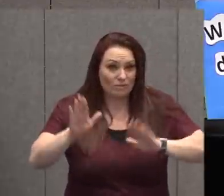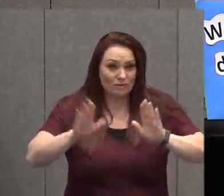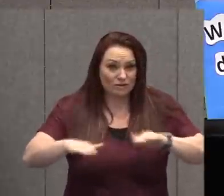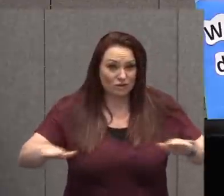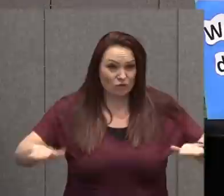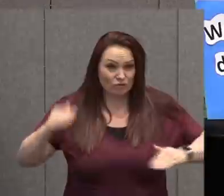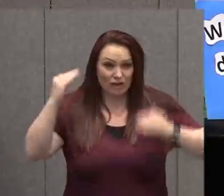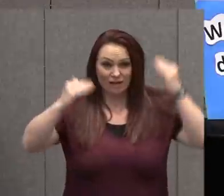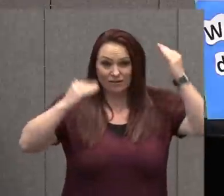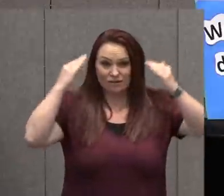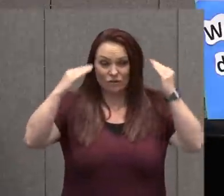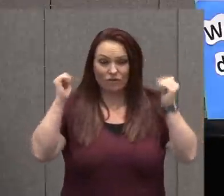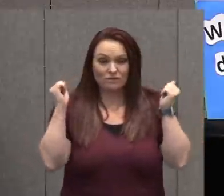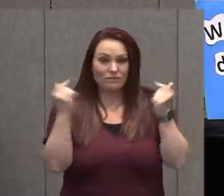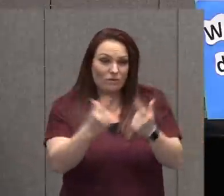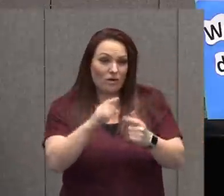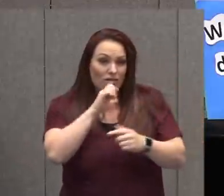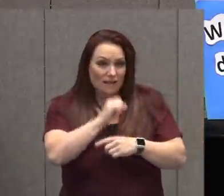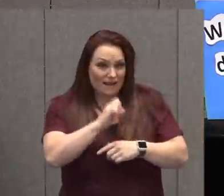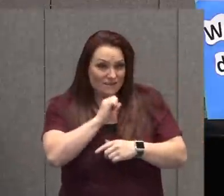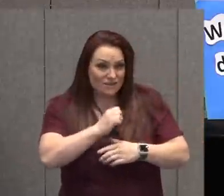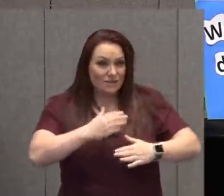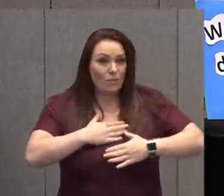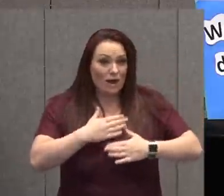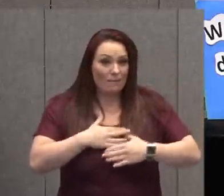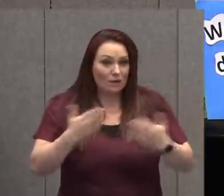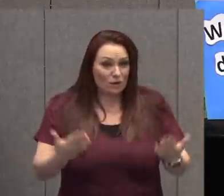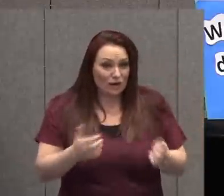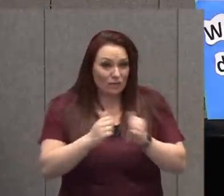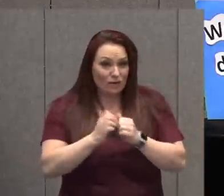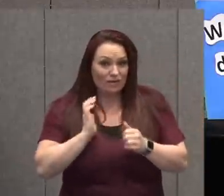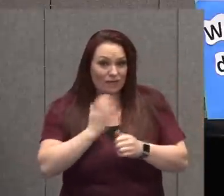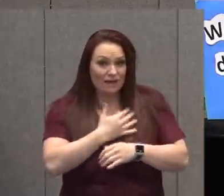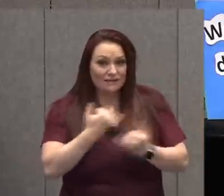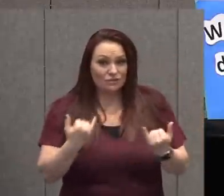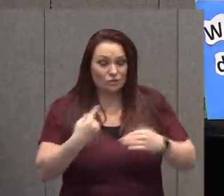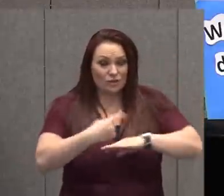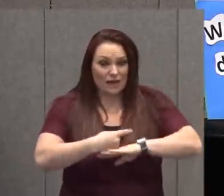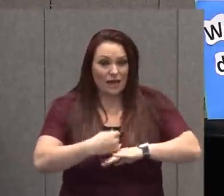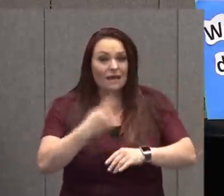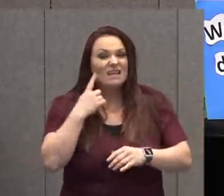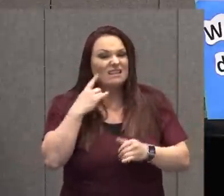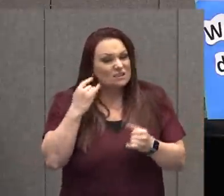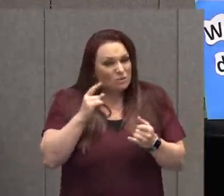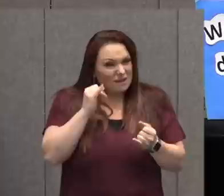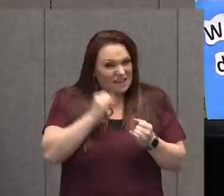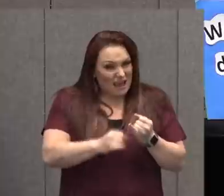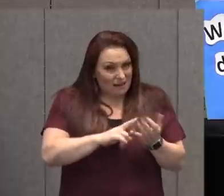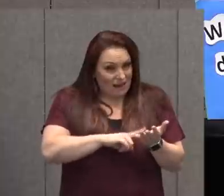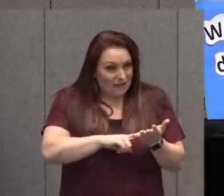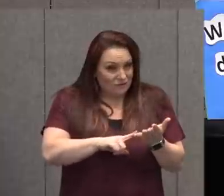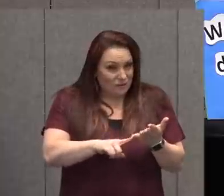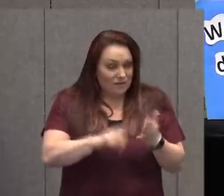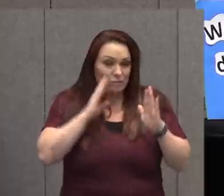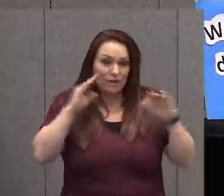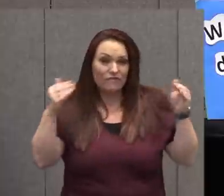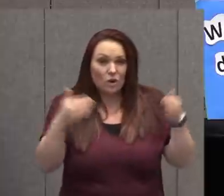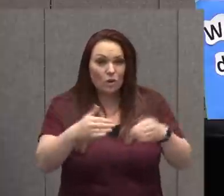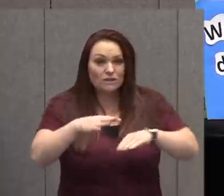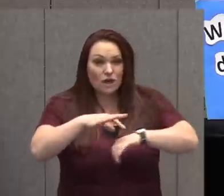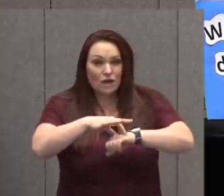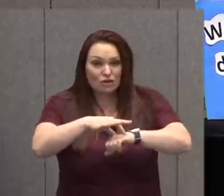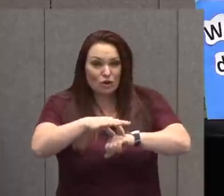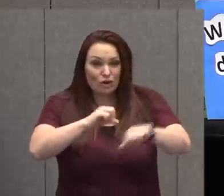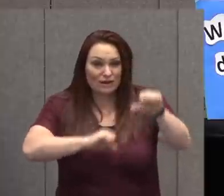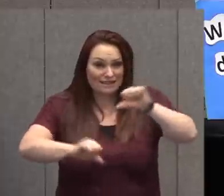We're so glad that you're here with us today. This week is going to be the last week that we are focused on earth